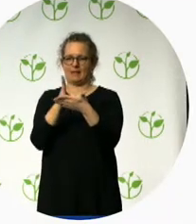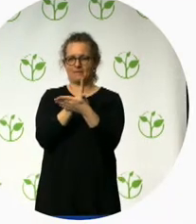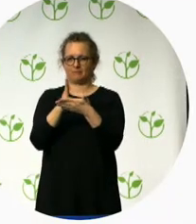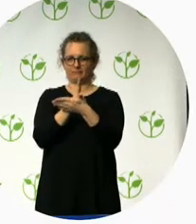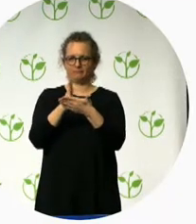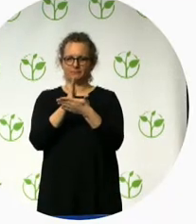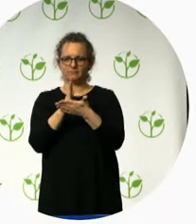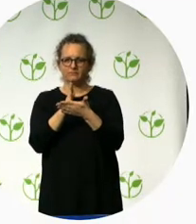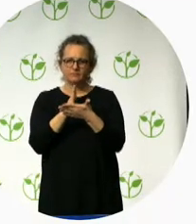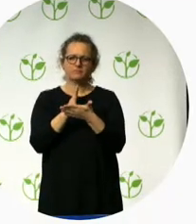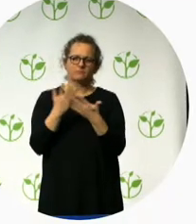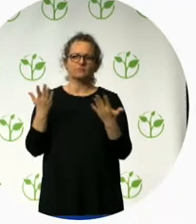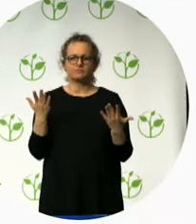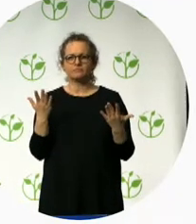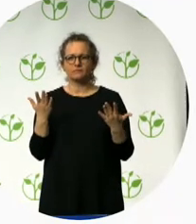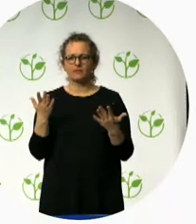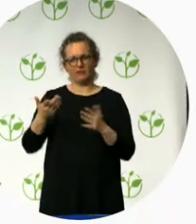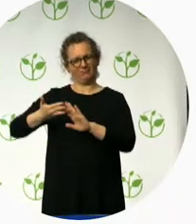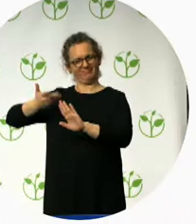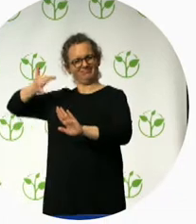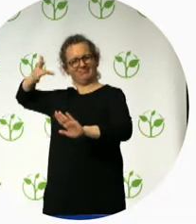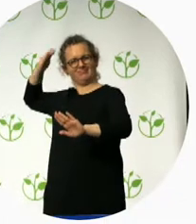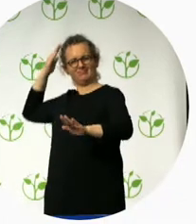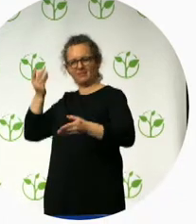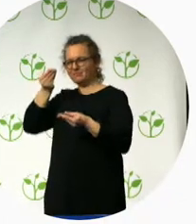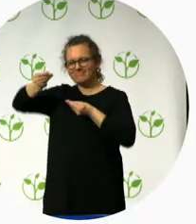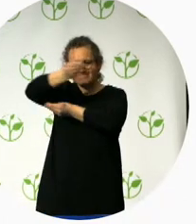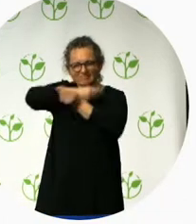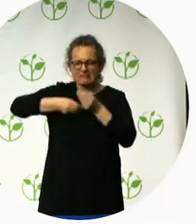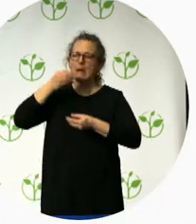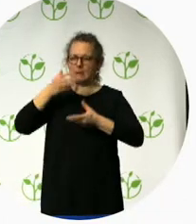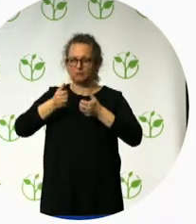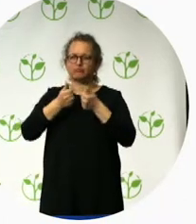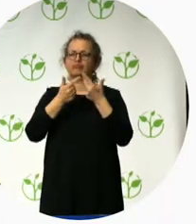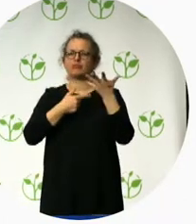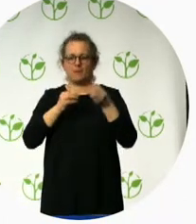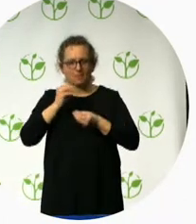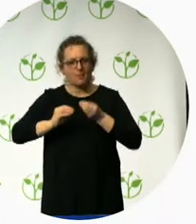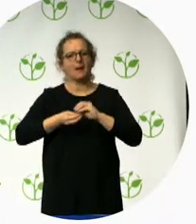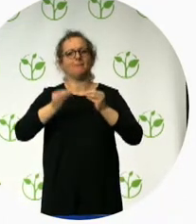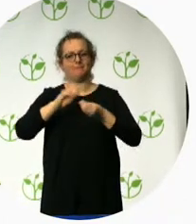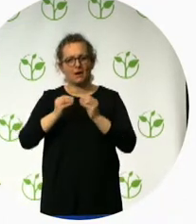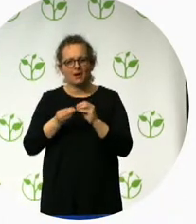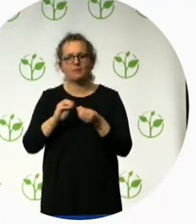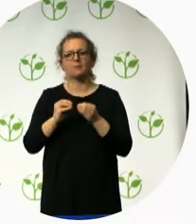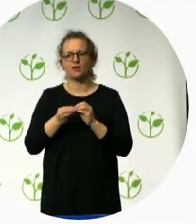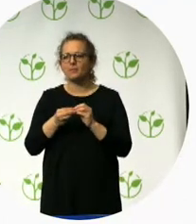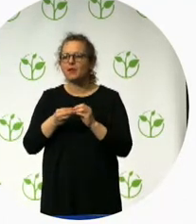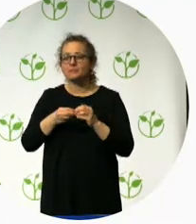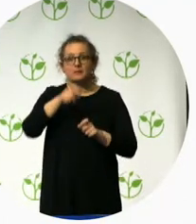In most of our rural areas, people depend on farming as a livelihood.